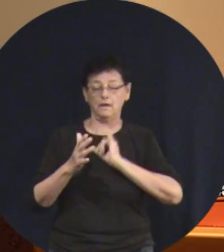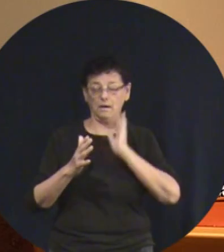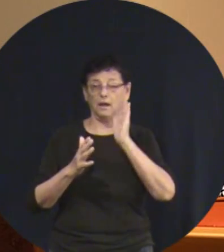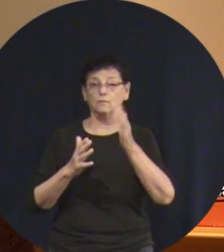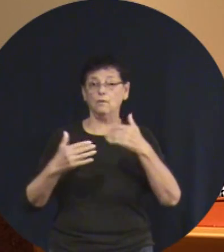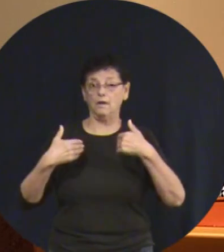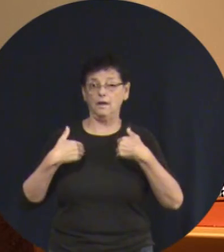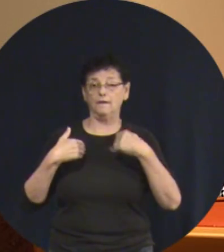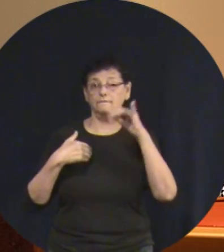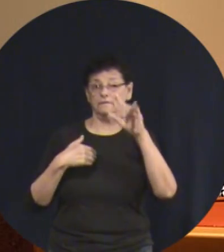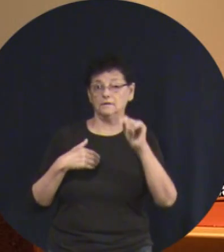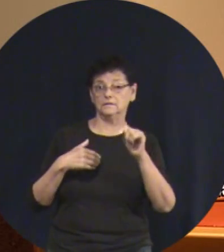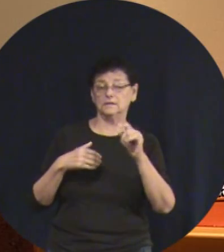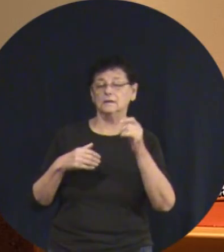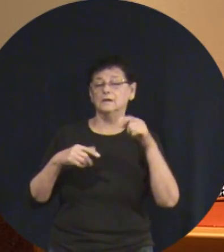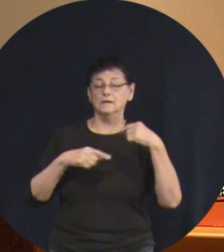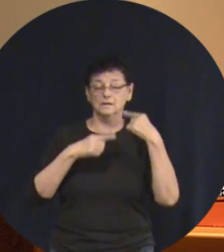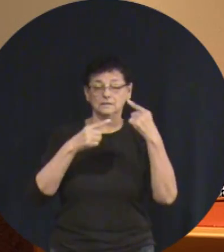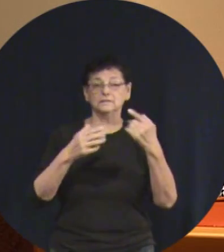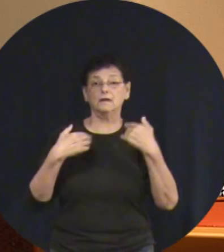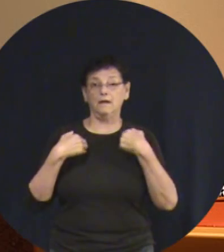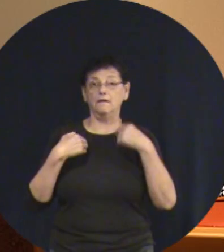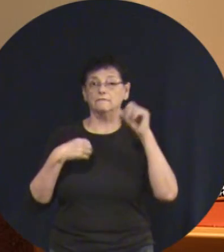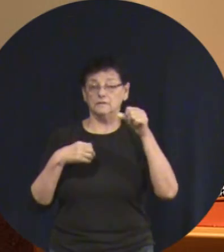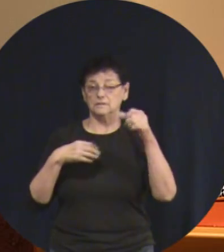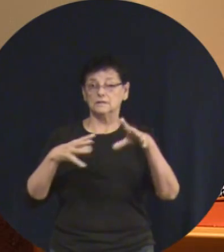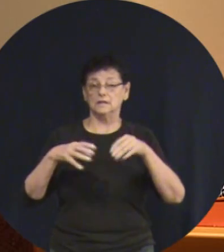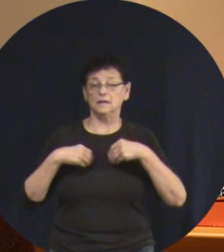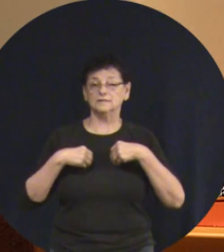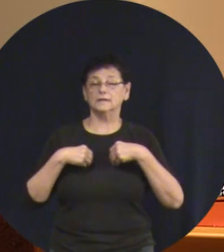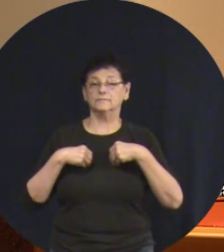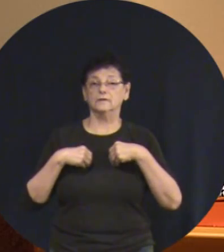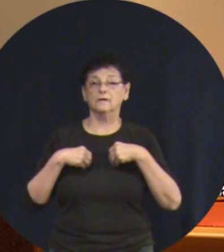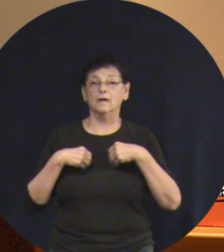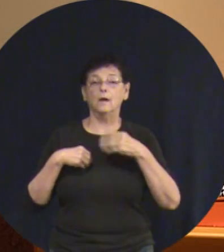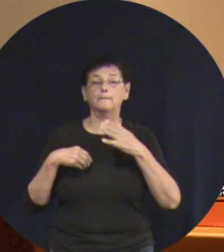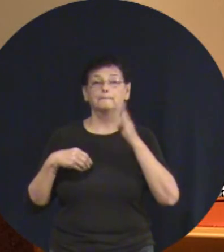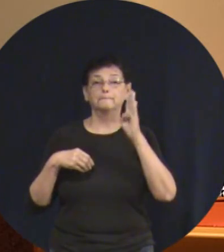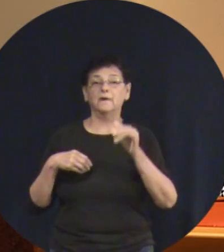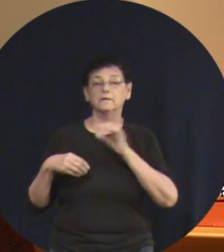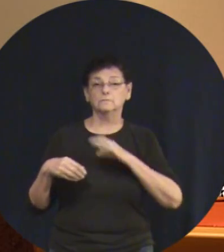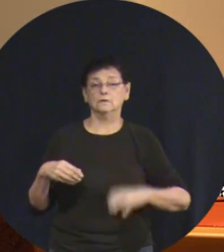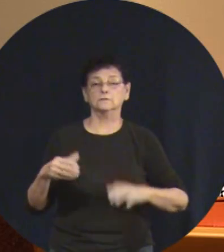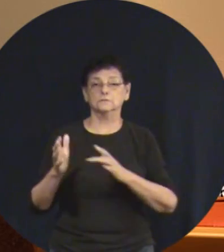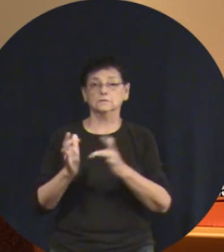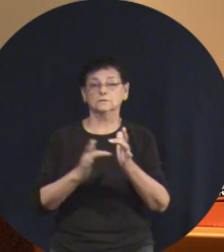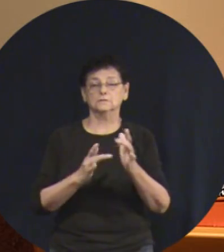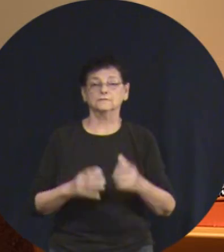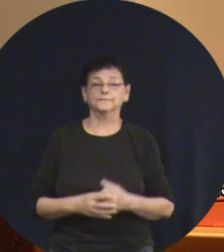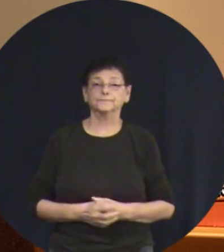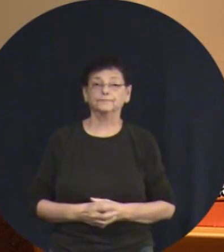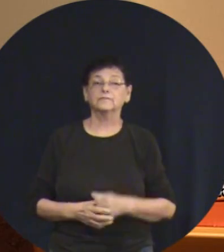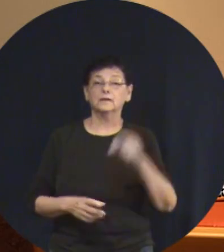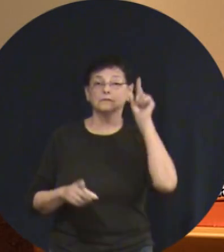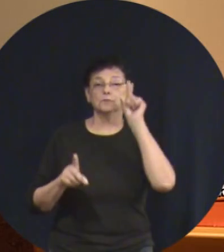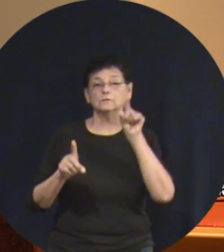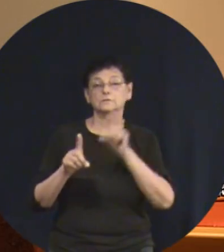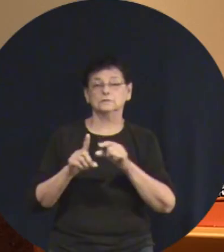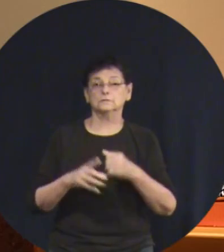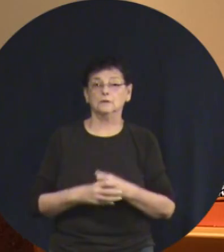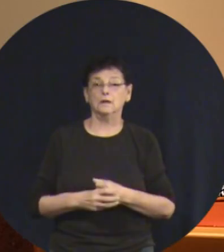I may possess it, since I have indeed been taken possession of by Christ Jesus. Brothers